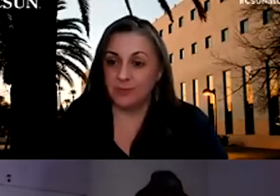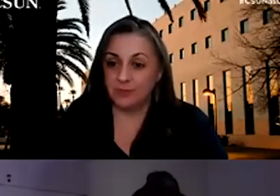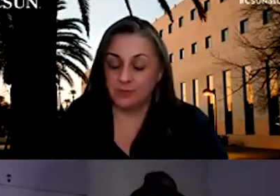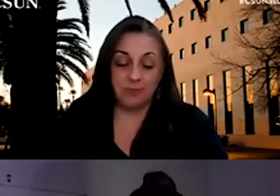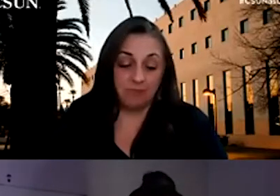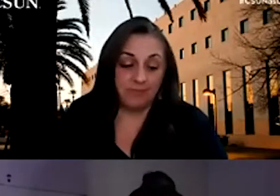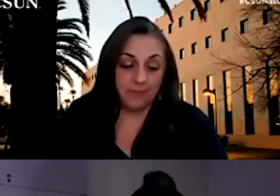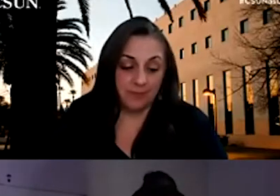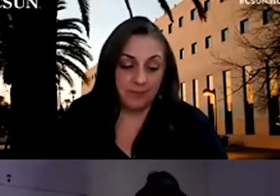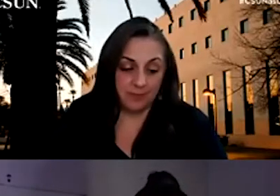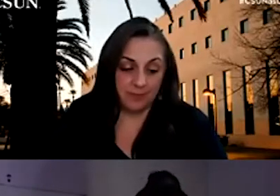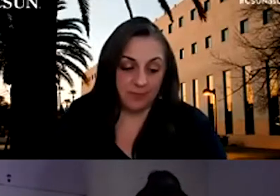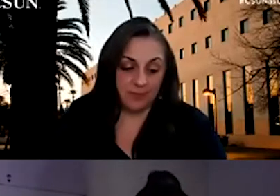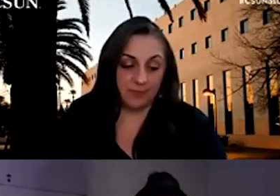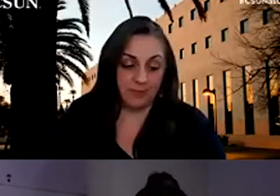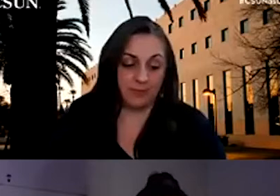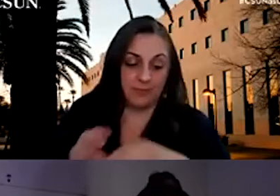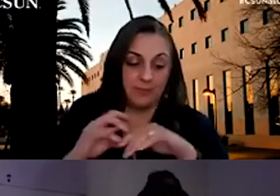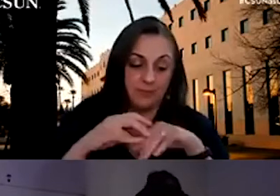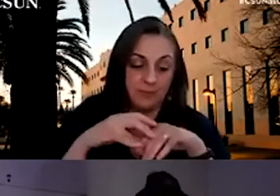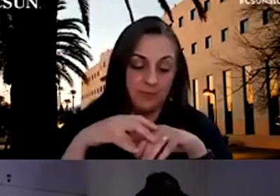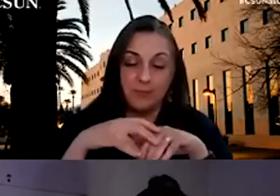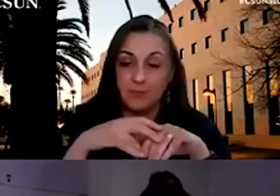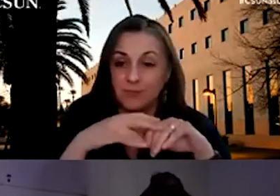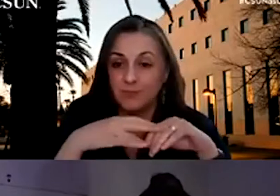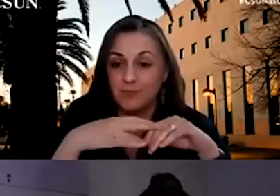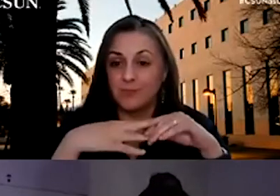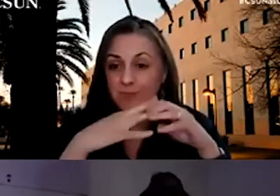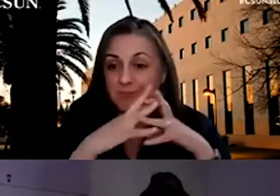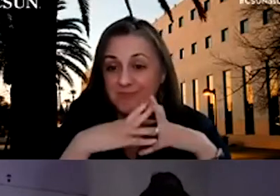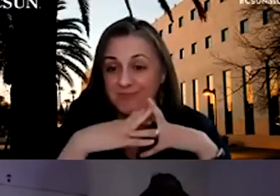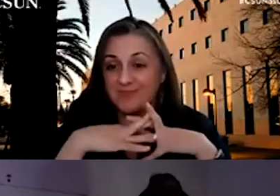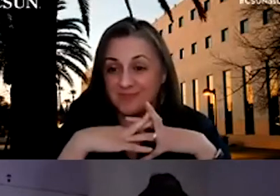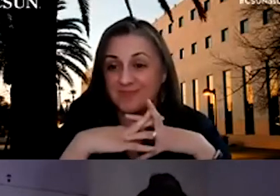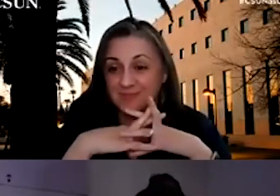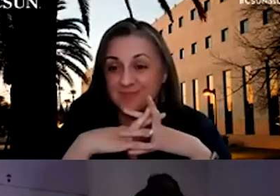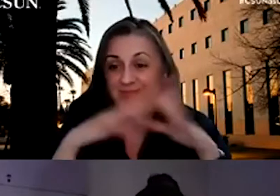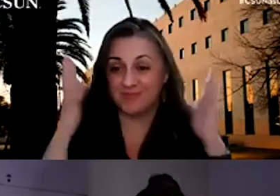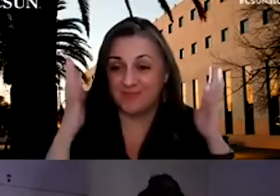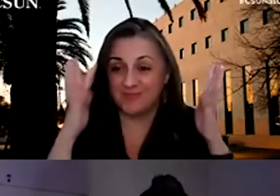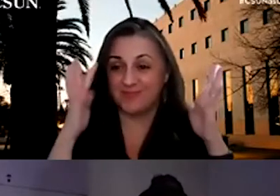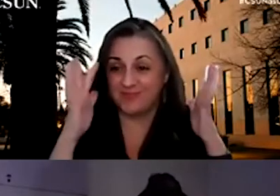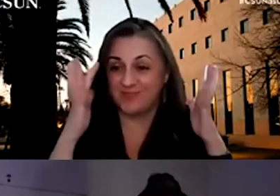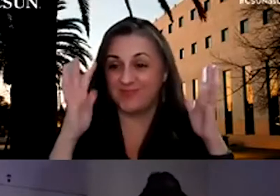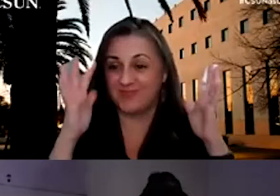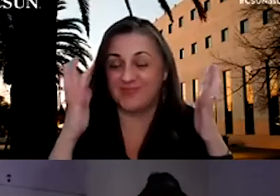heard, and bringing that representation to a new level, which has been incredible. And I'm just lucky. So thank you.